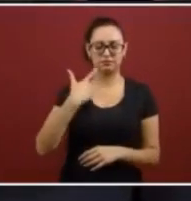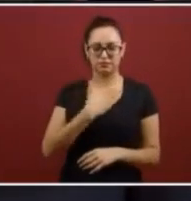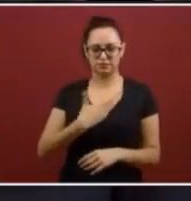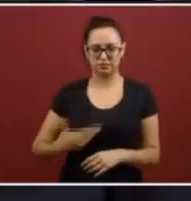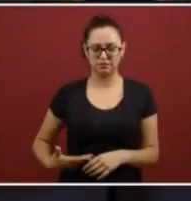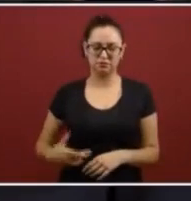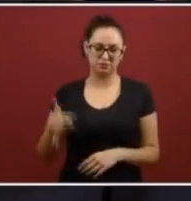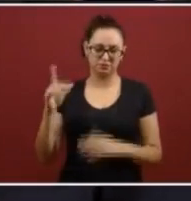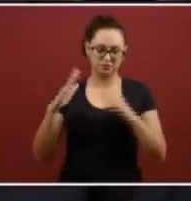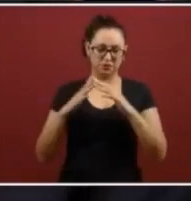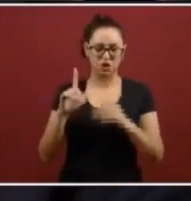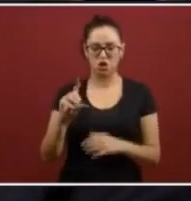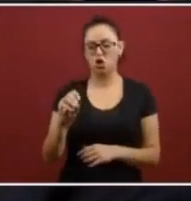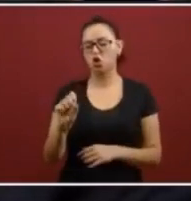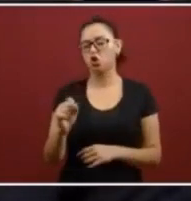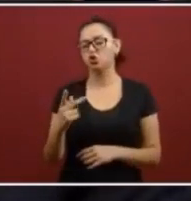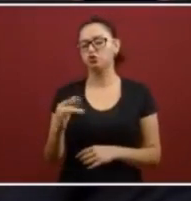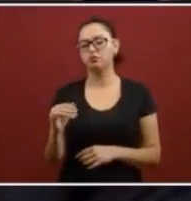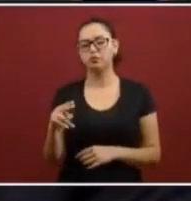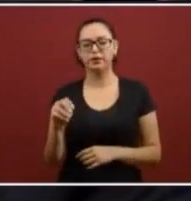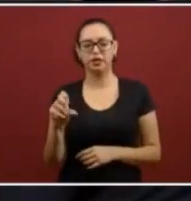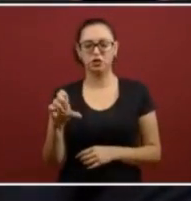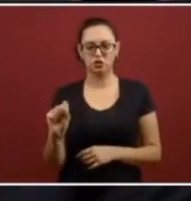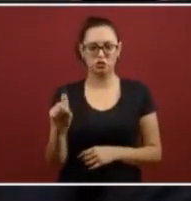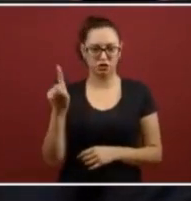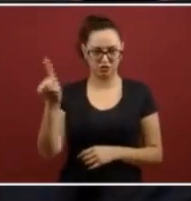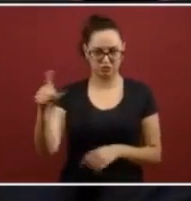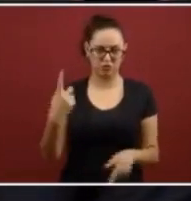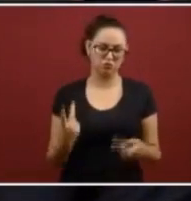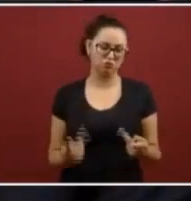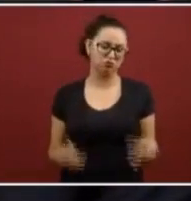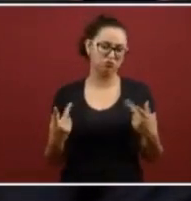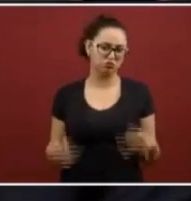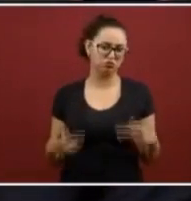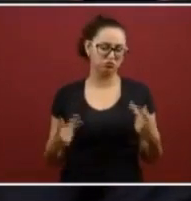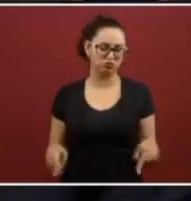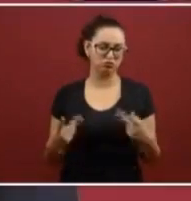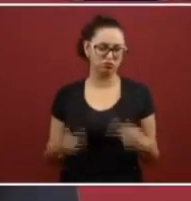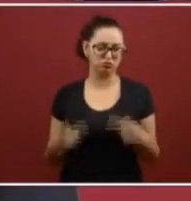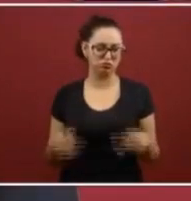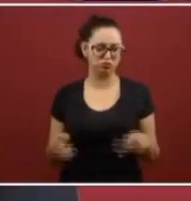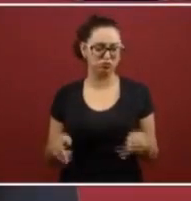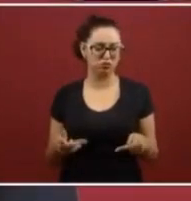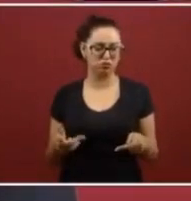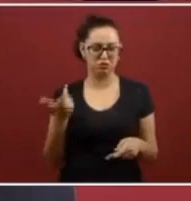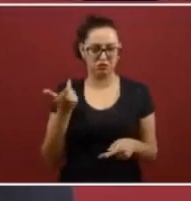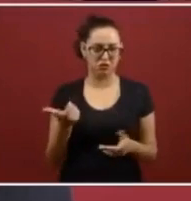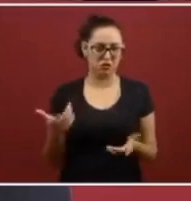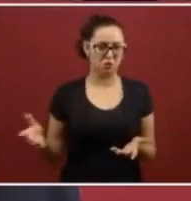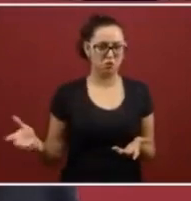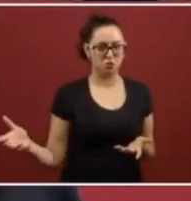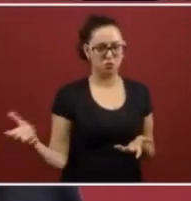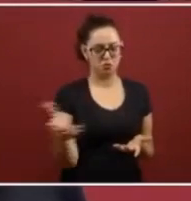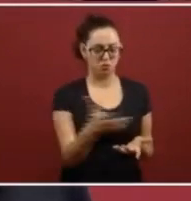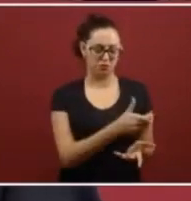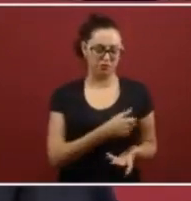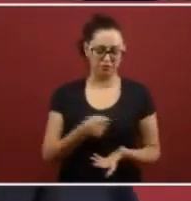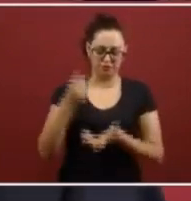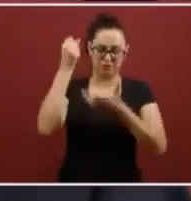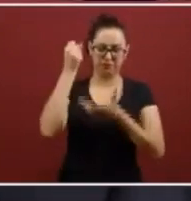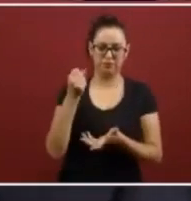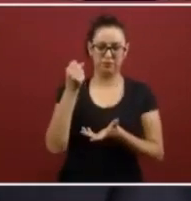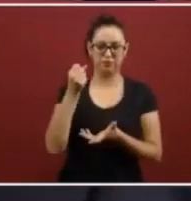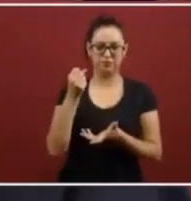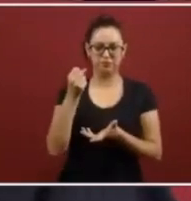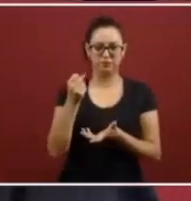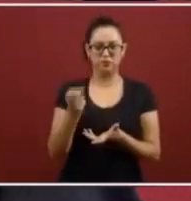que se and obtenga de whatever esa they subasta obtain from that auction, se va a entregar a